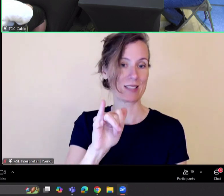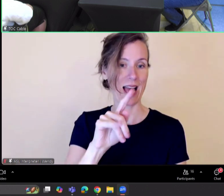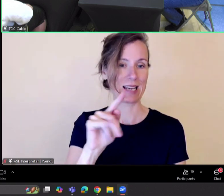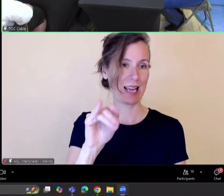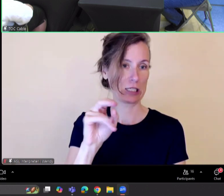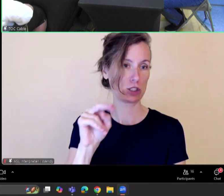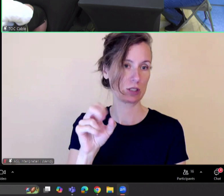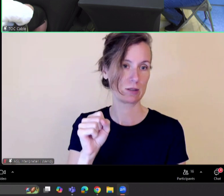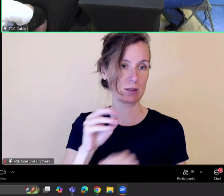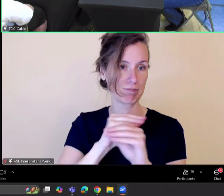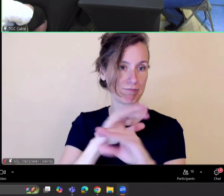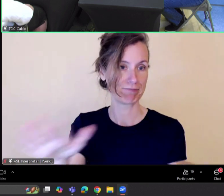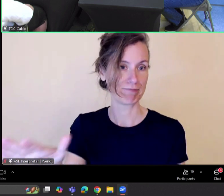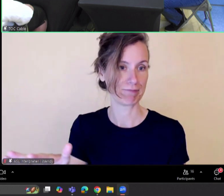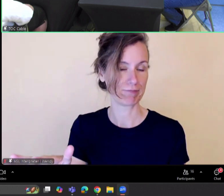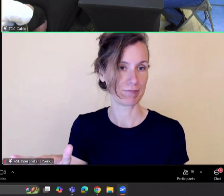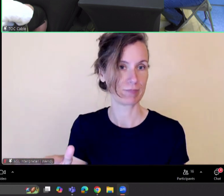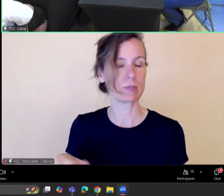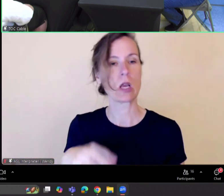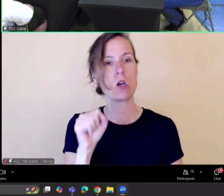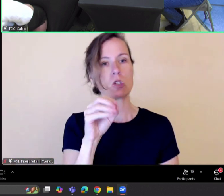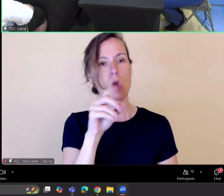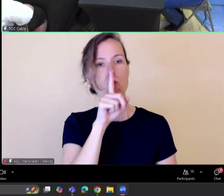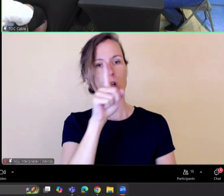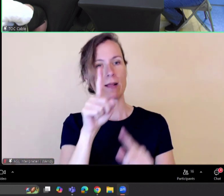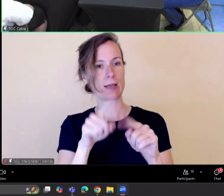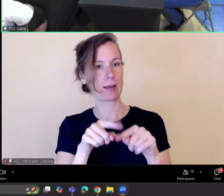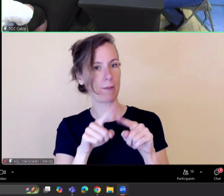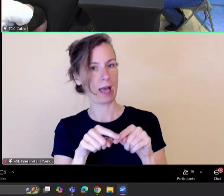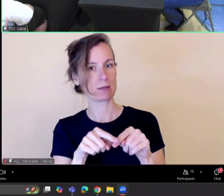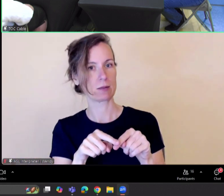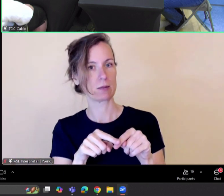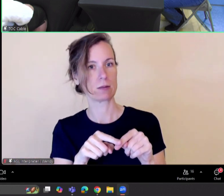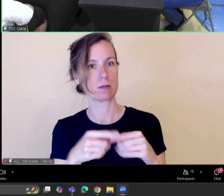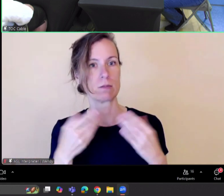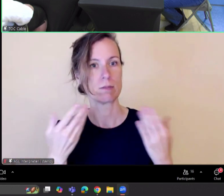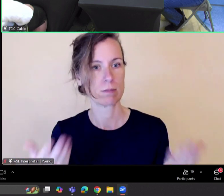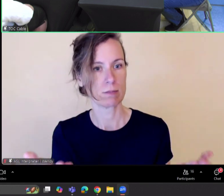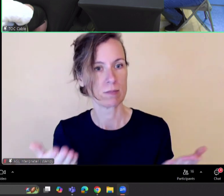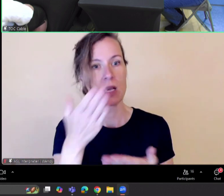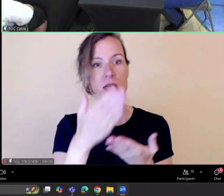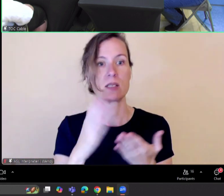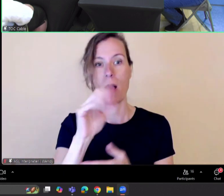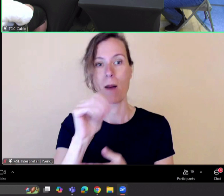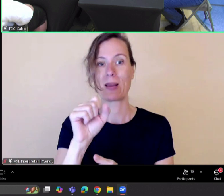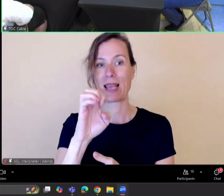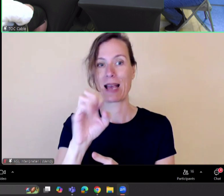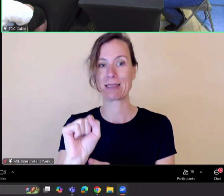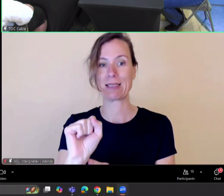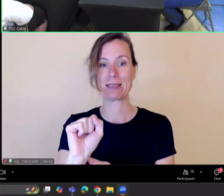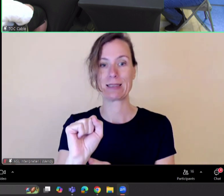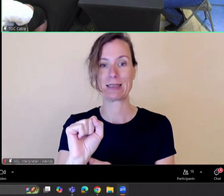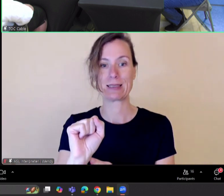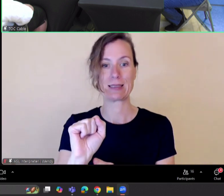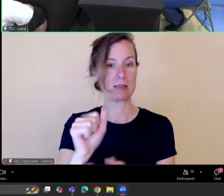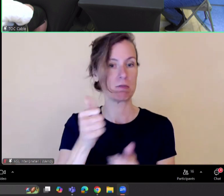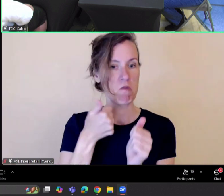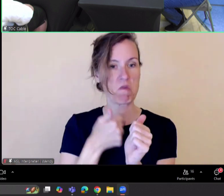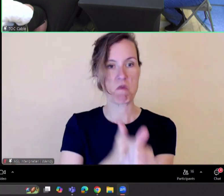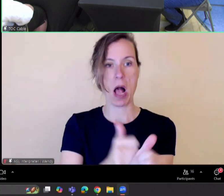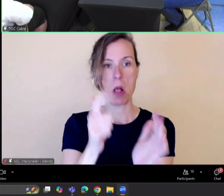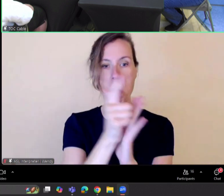So it depends. It depends on, in some cases, it's the letter of the law. In some cases,